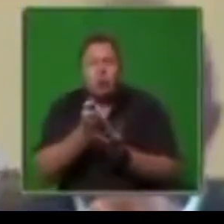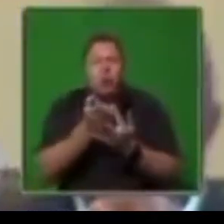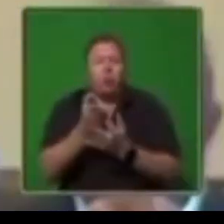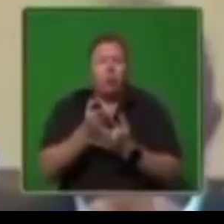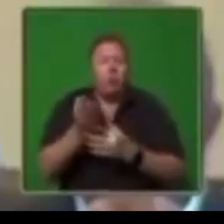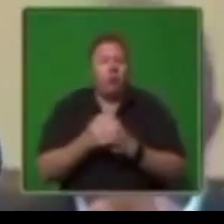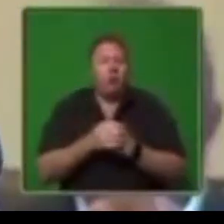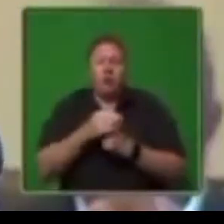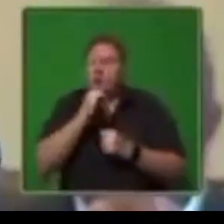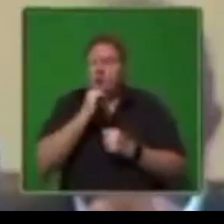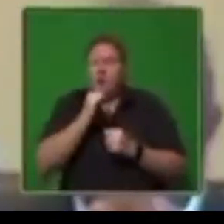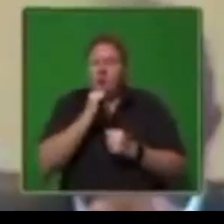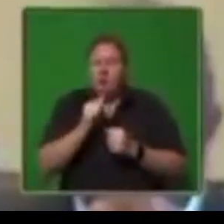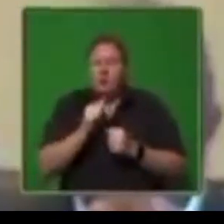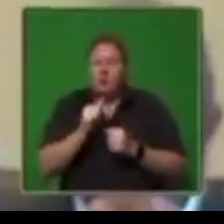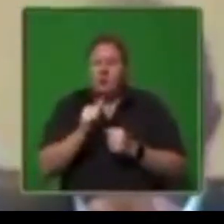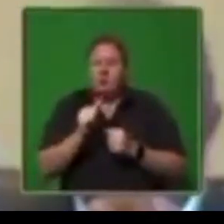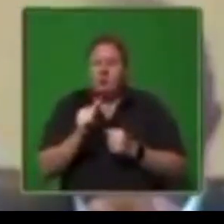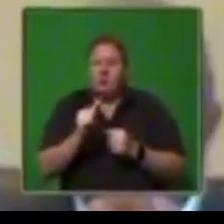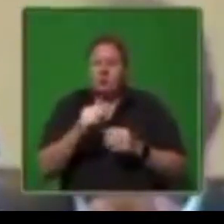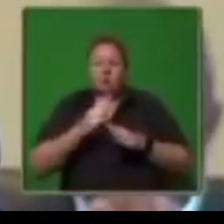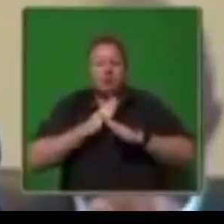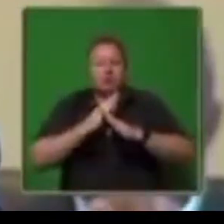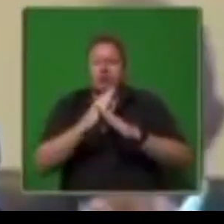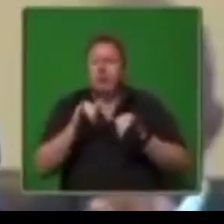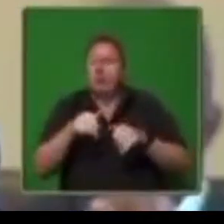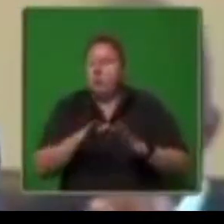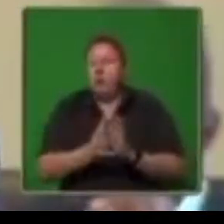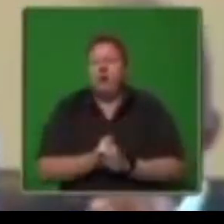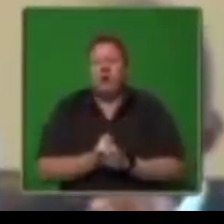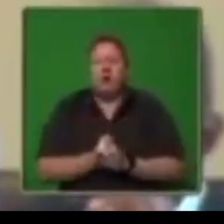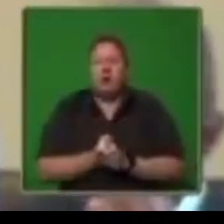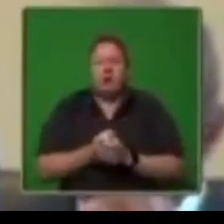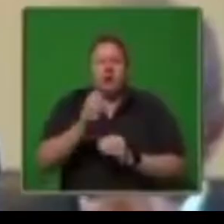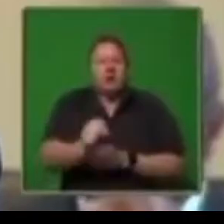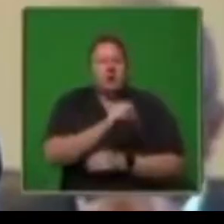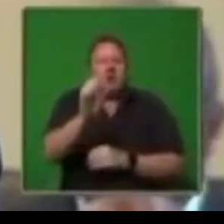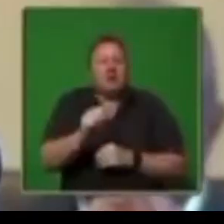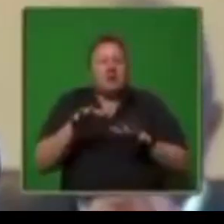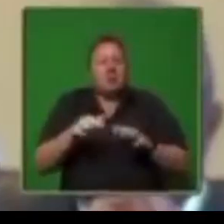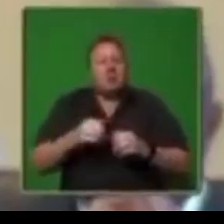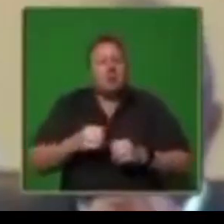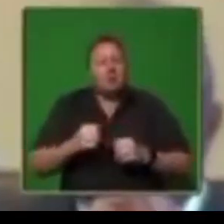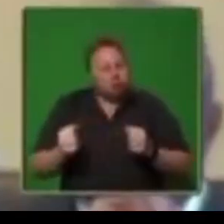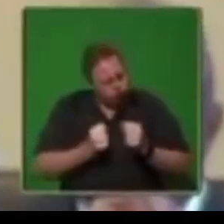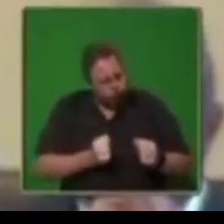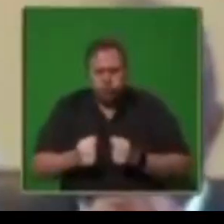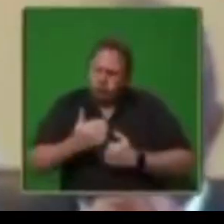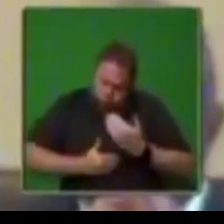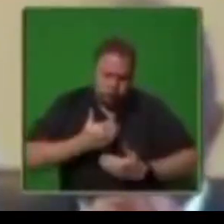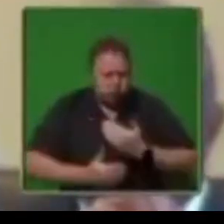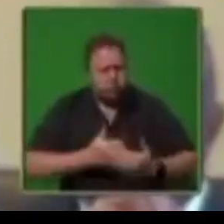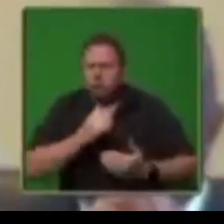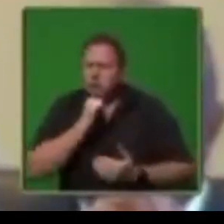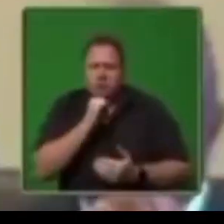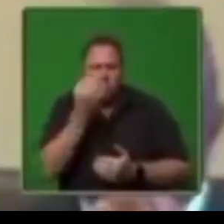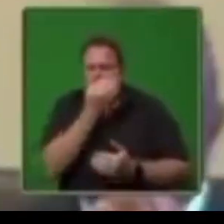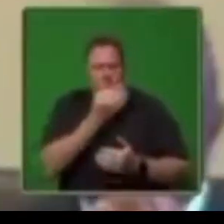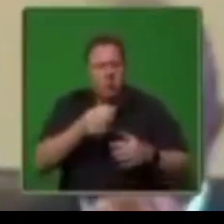We will not be deterred. We are, as South Africans, a resilient people, and we will not be